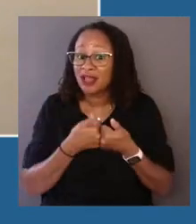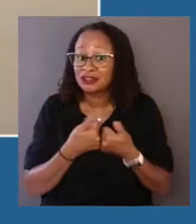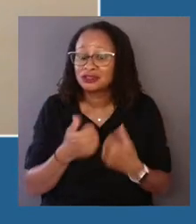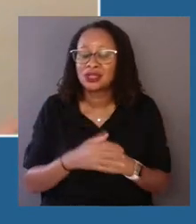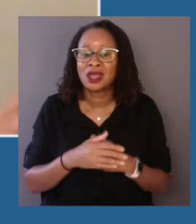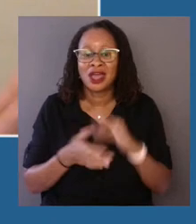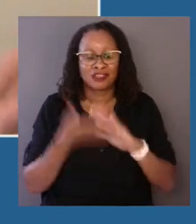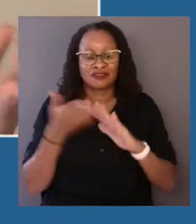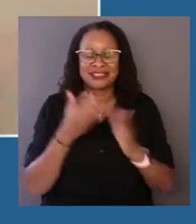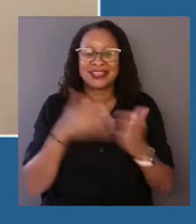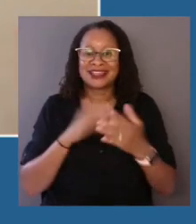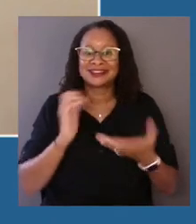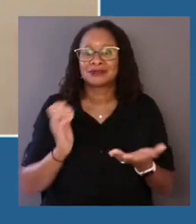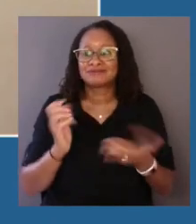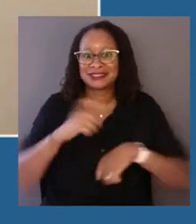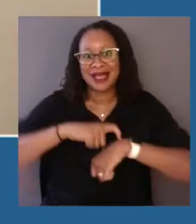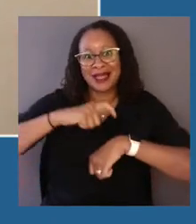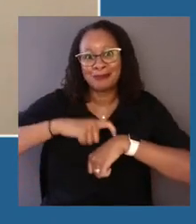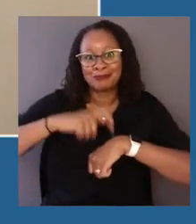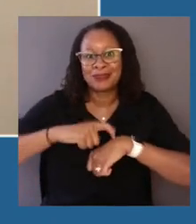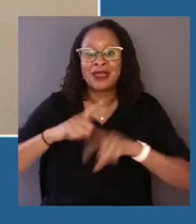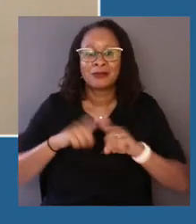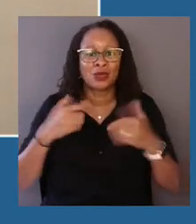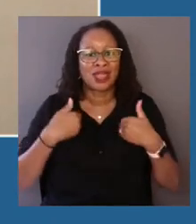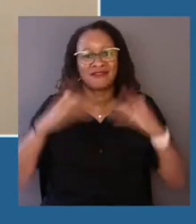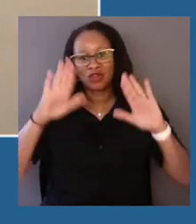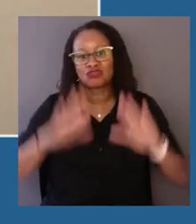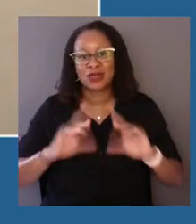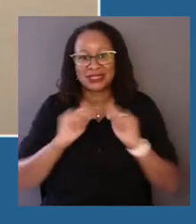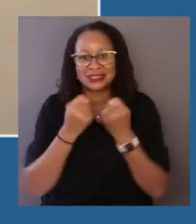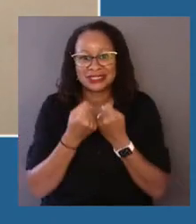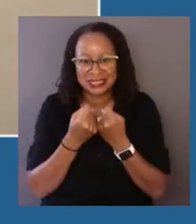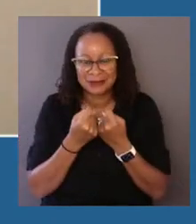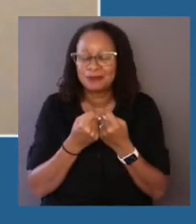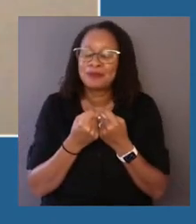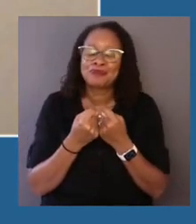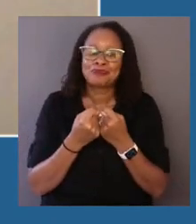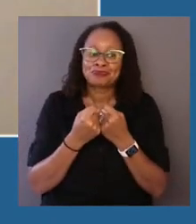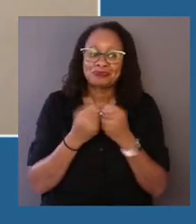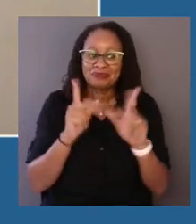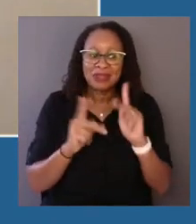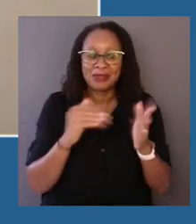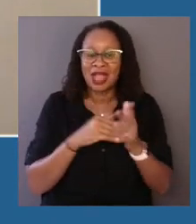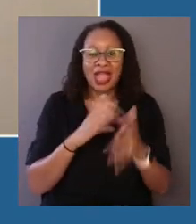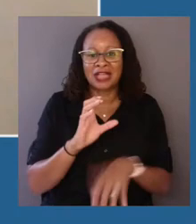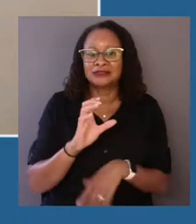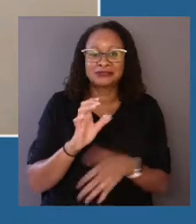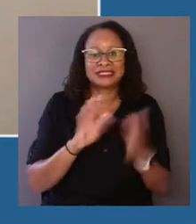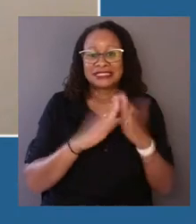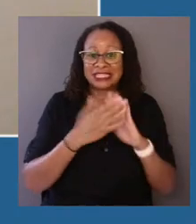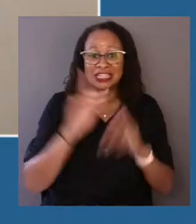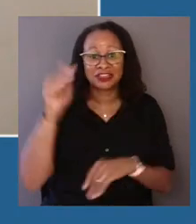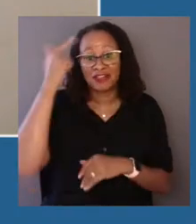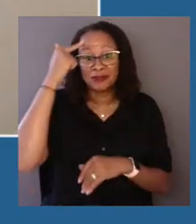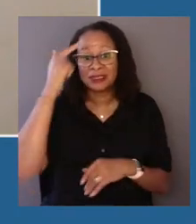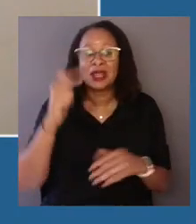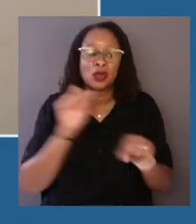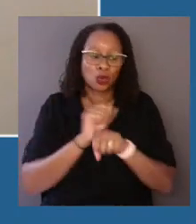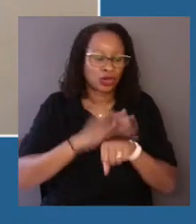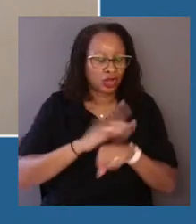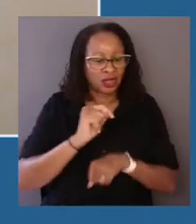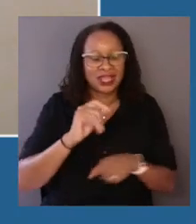clock, but there's a great team of folks across city government that is working on this and for which the climate crisis is a